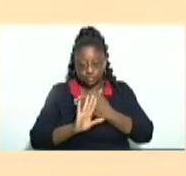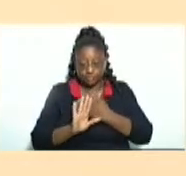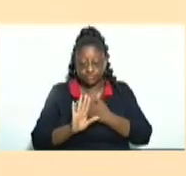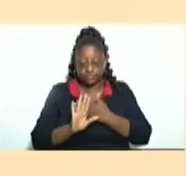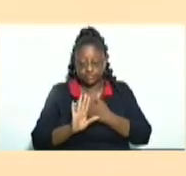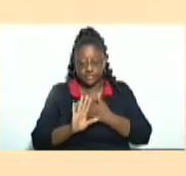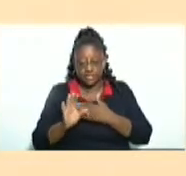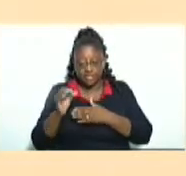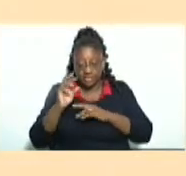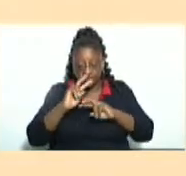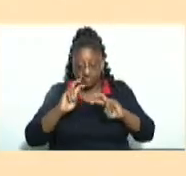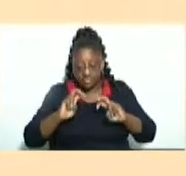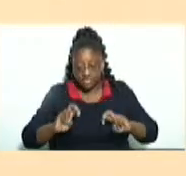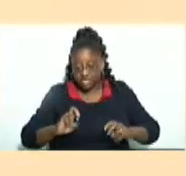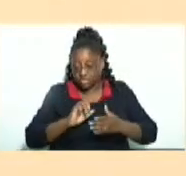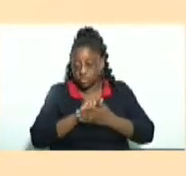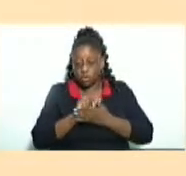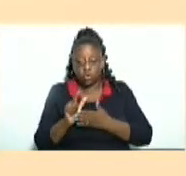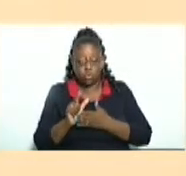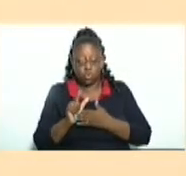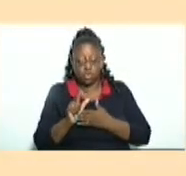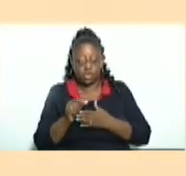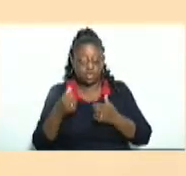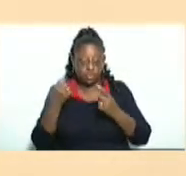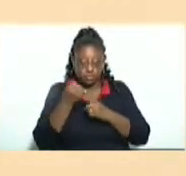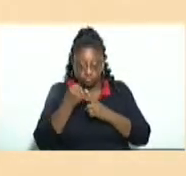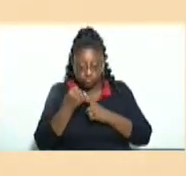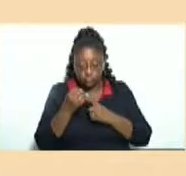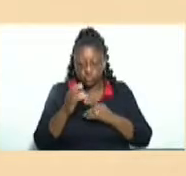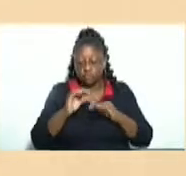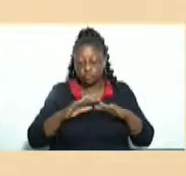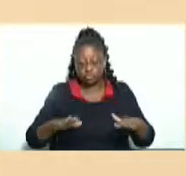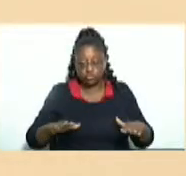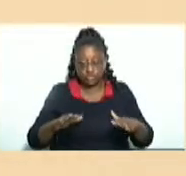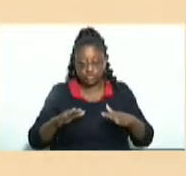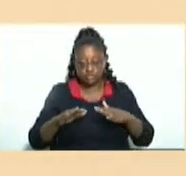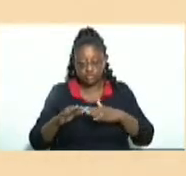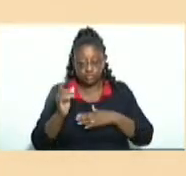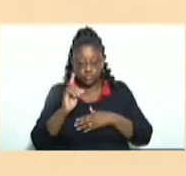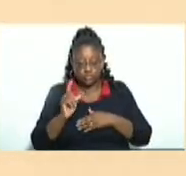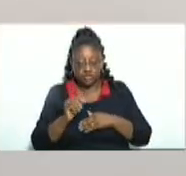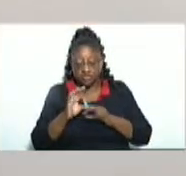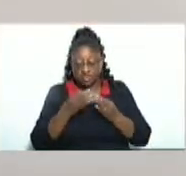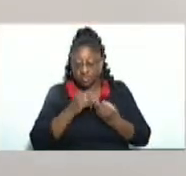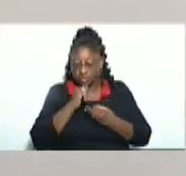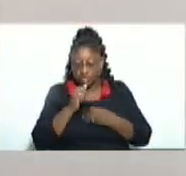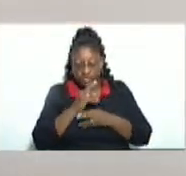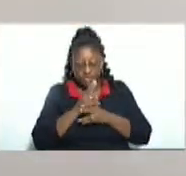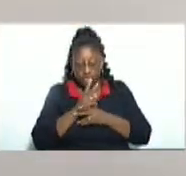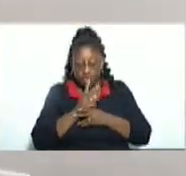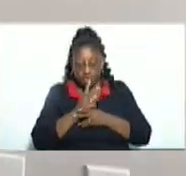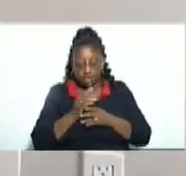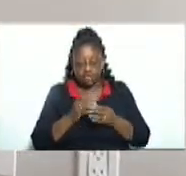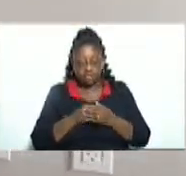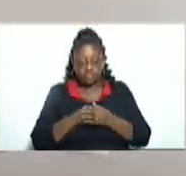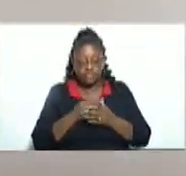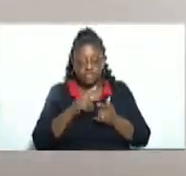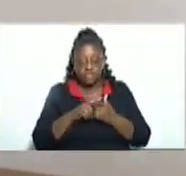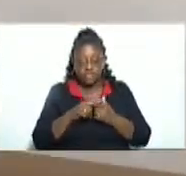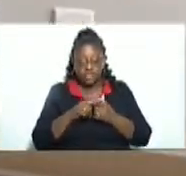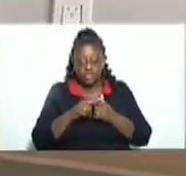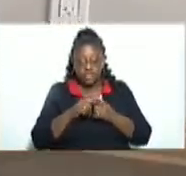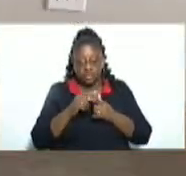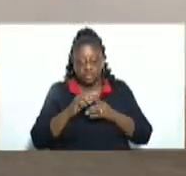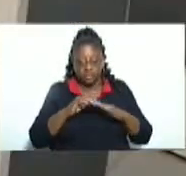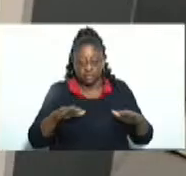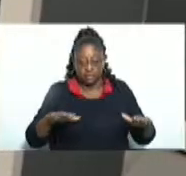that investigates all reported cases of abuse and neglect towards children. The Child Care Facility